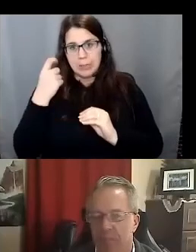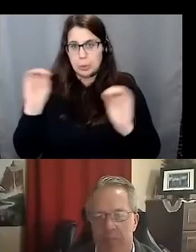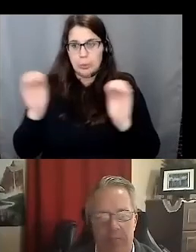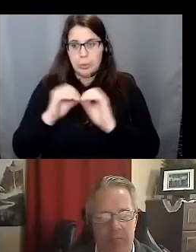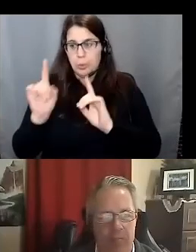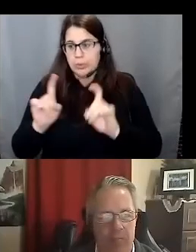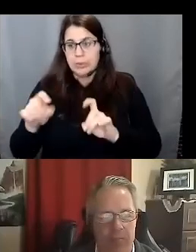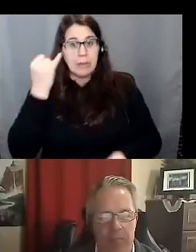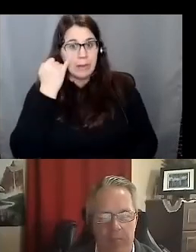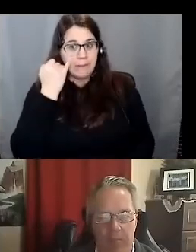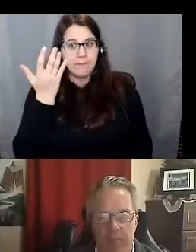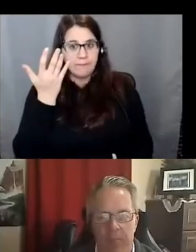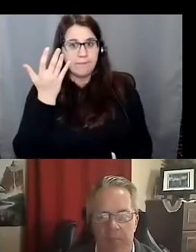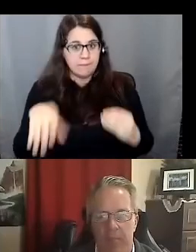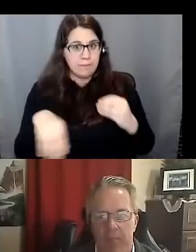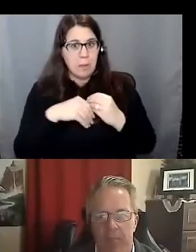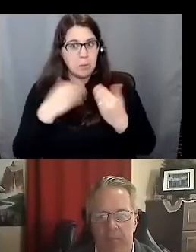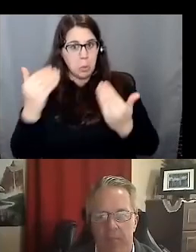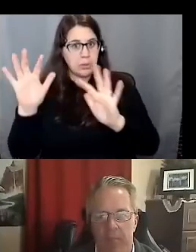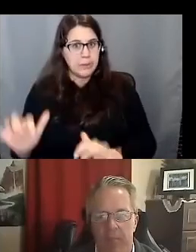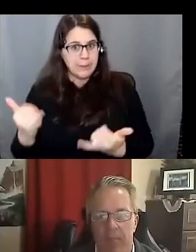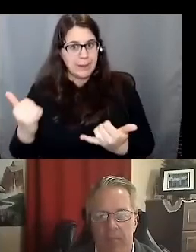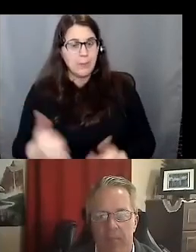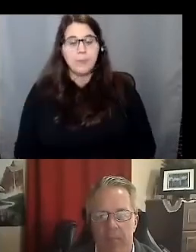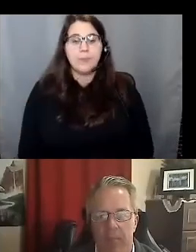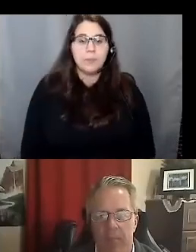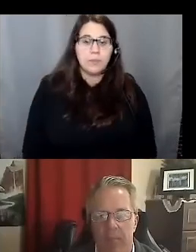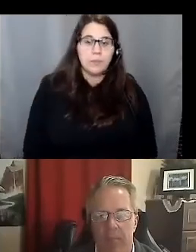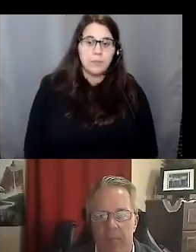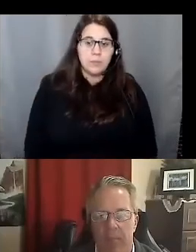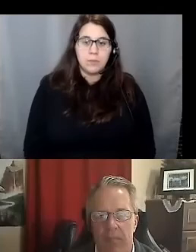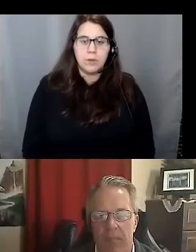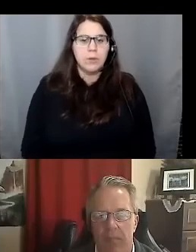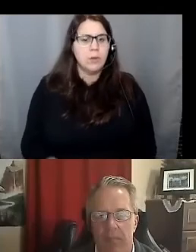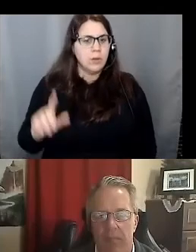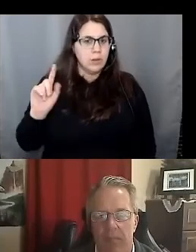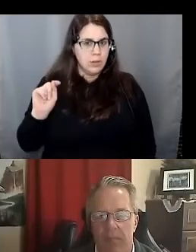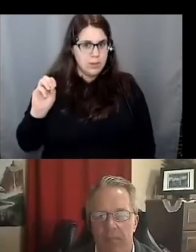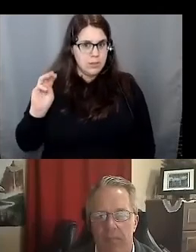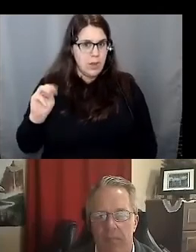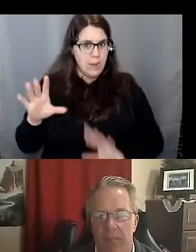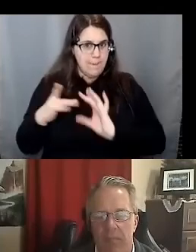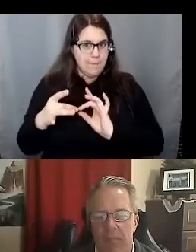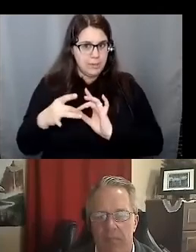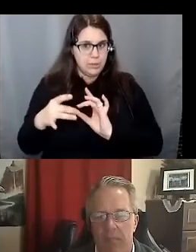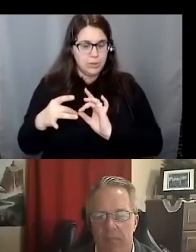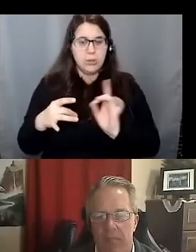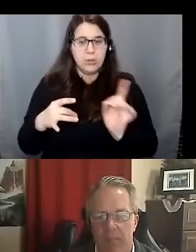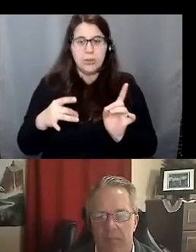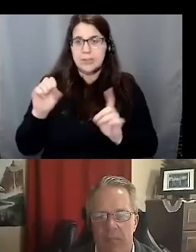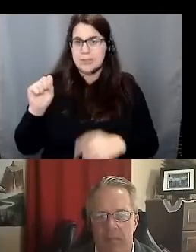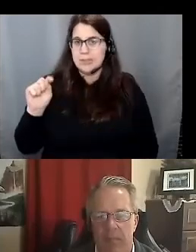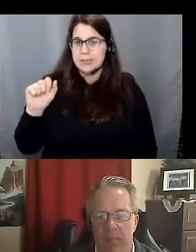there are, please indeed include in the chat box. Tom had mentioned this, that the stable online